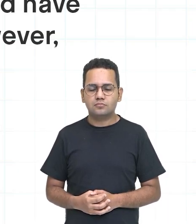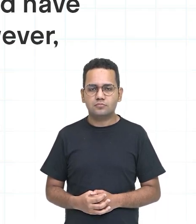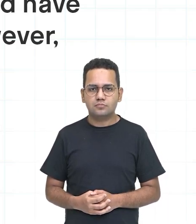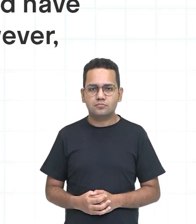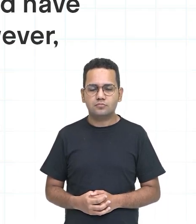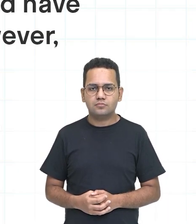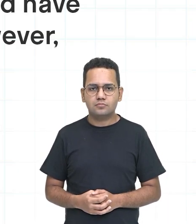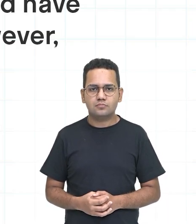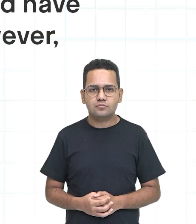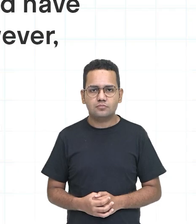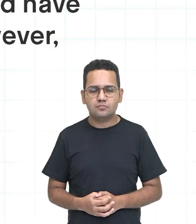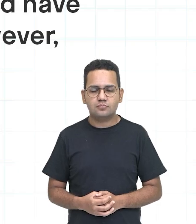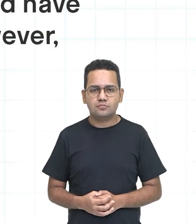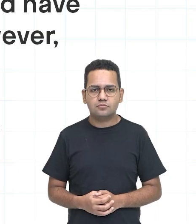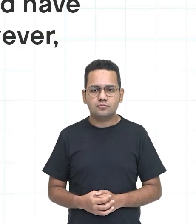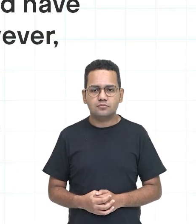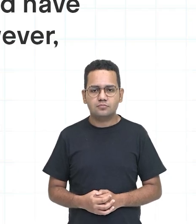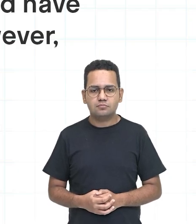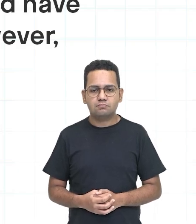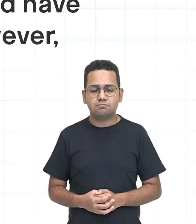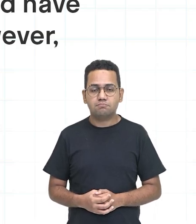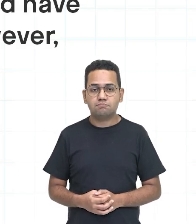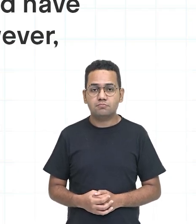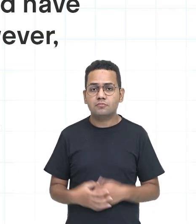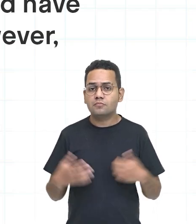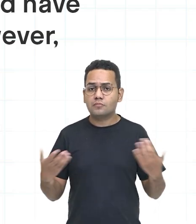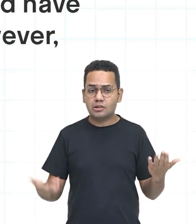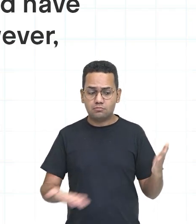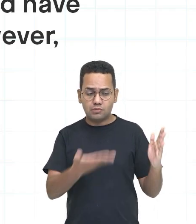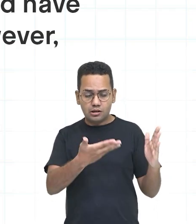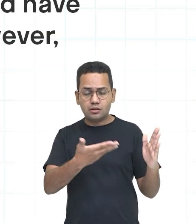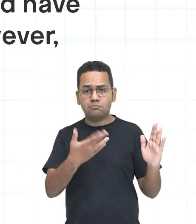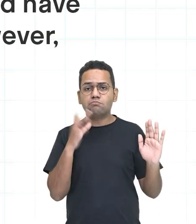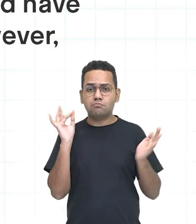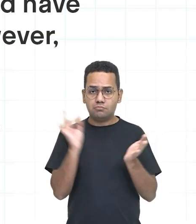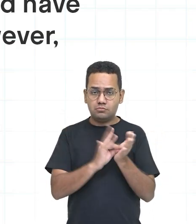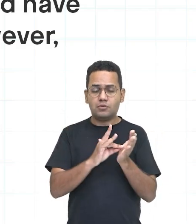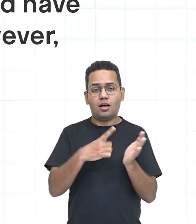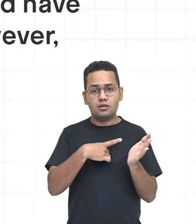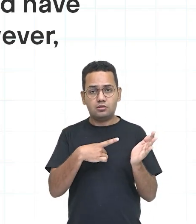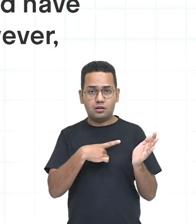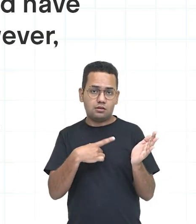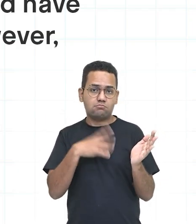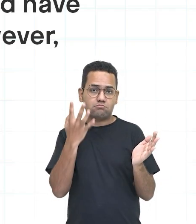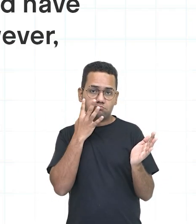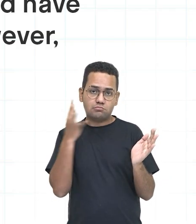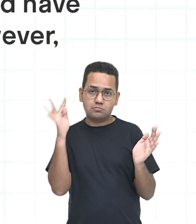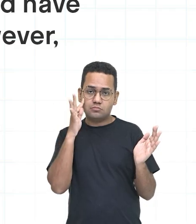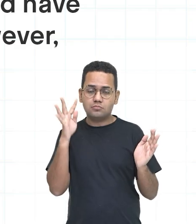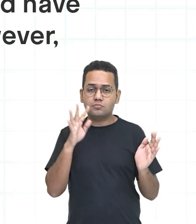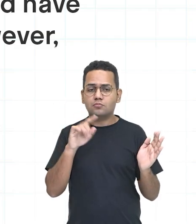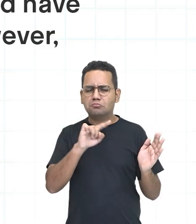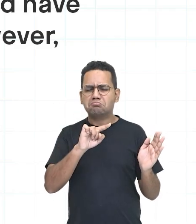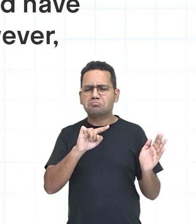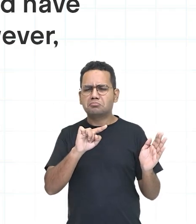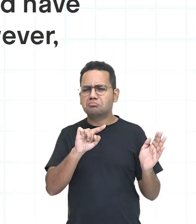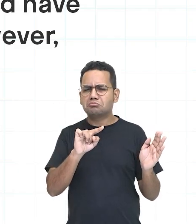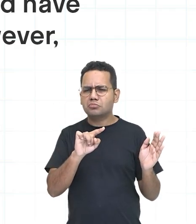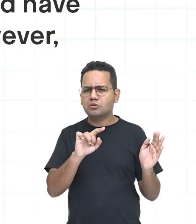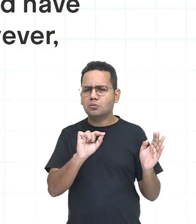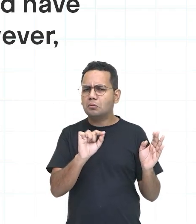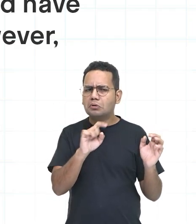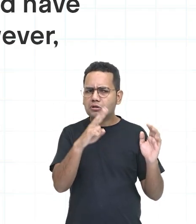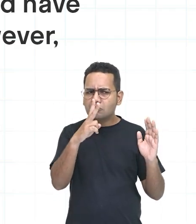than established science. Bom, a teoria existe, mas então, em resumo, né,